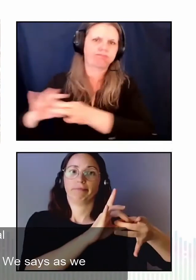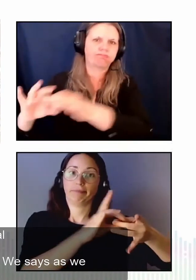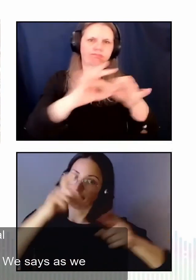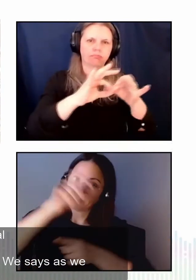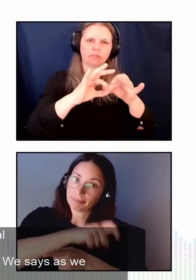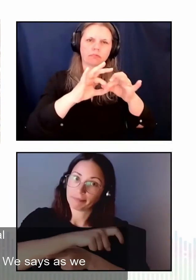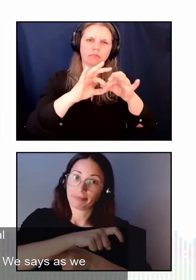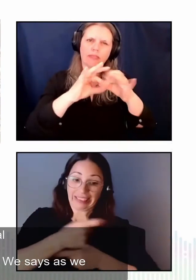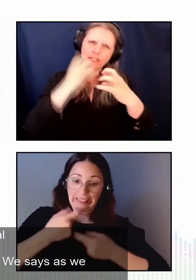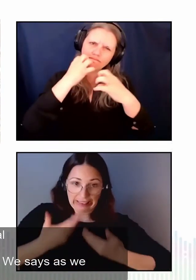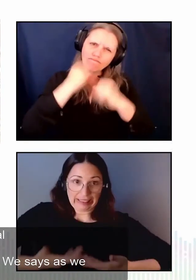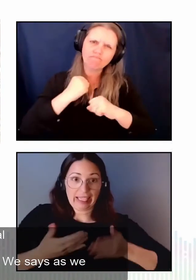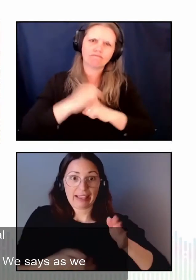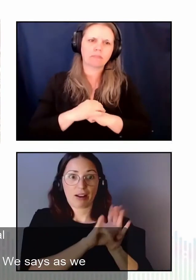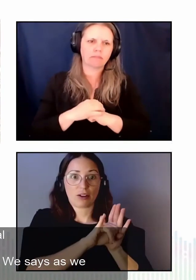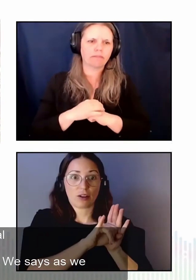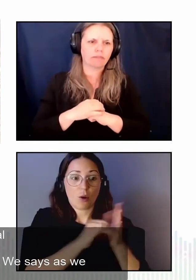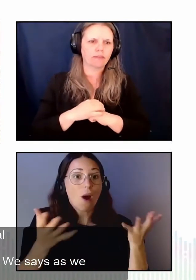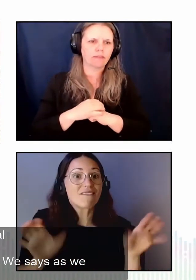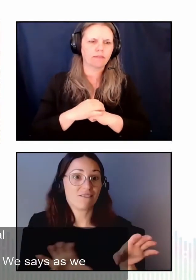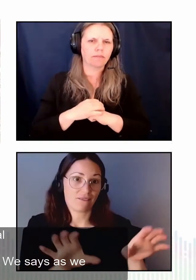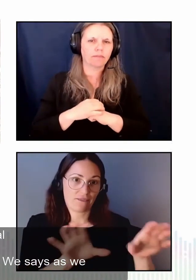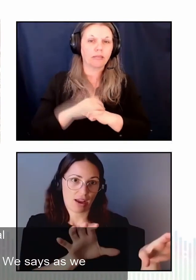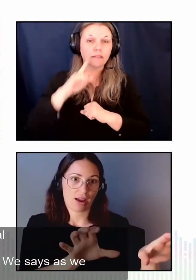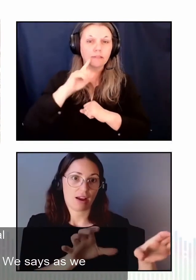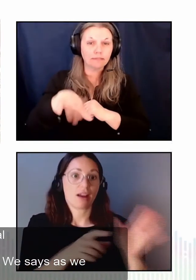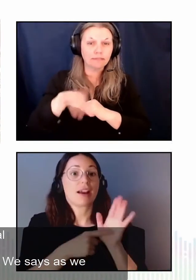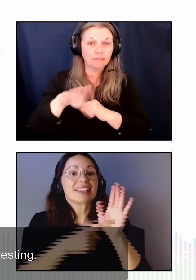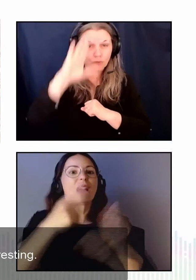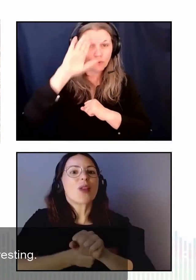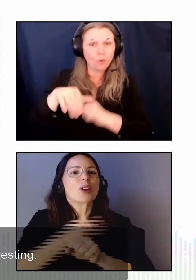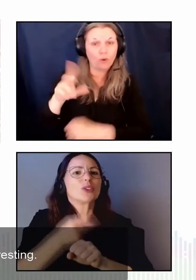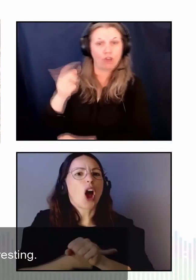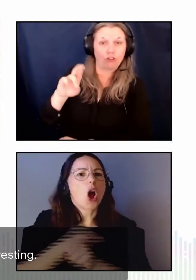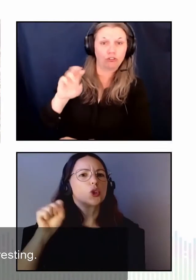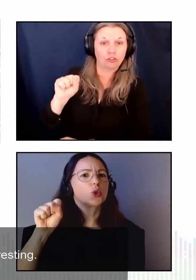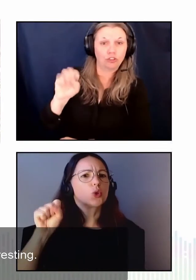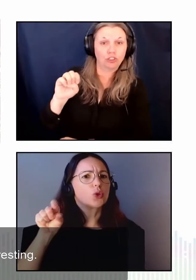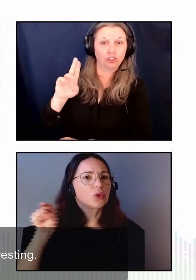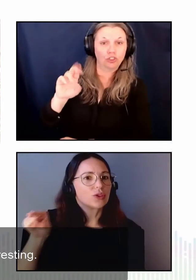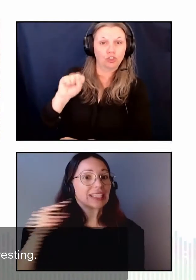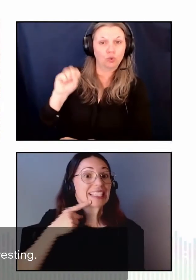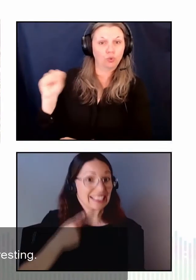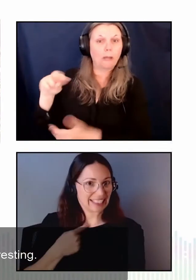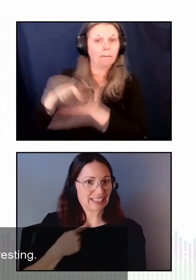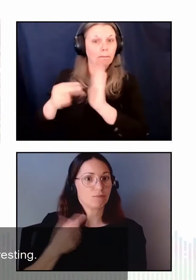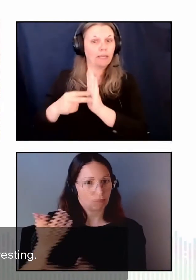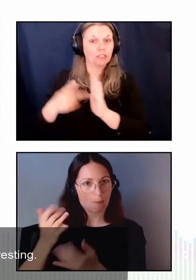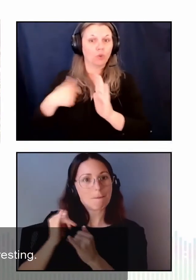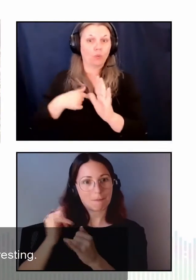We're kind of like Dr. Seuss. We say as we do and we do as we